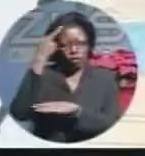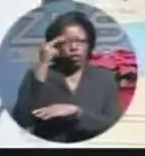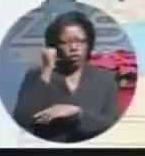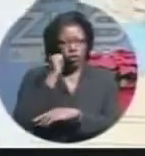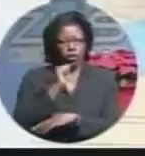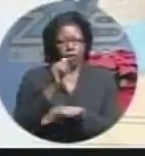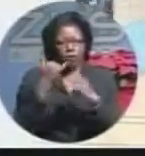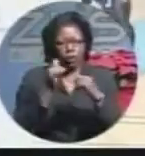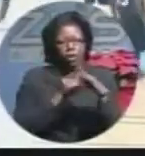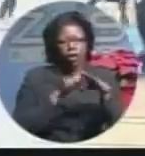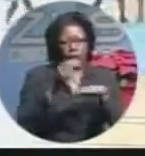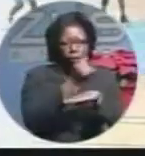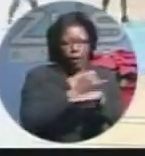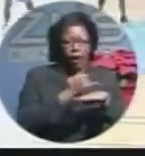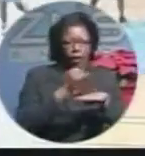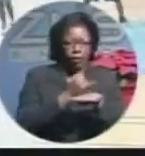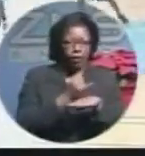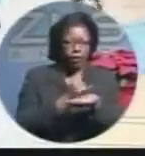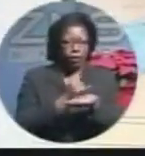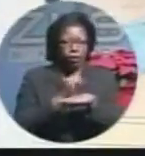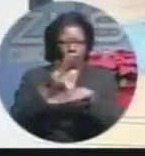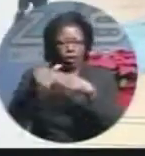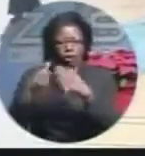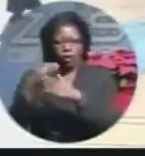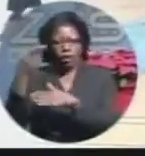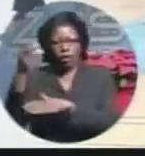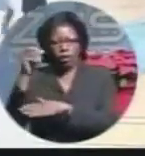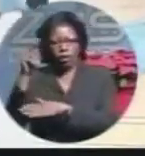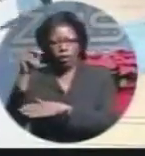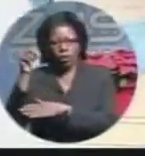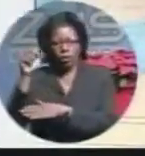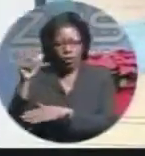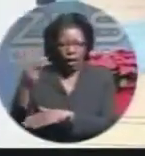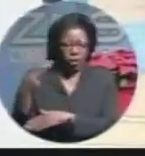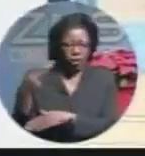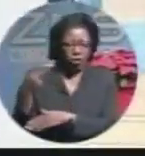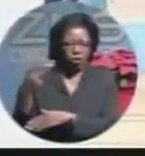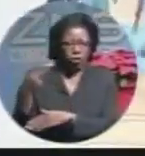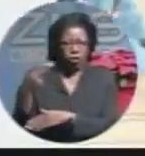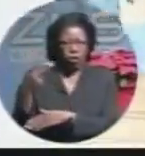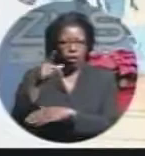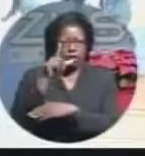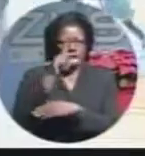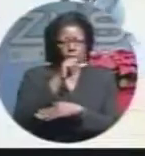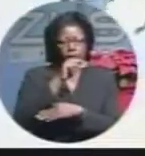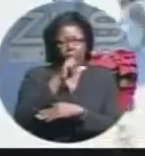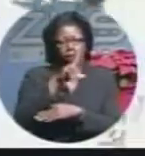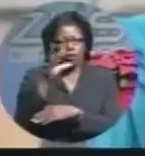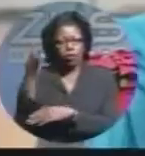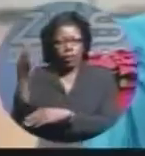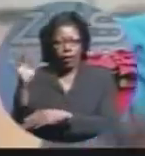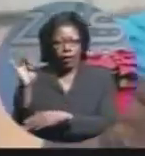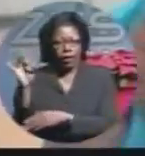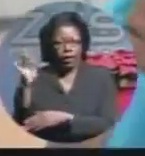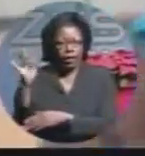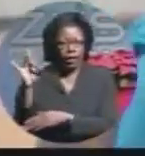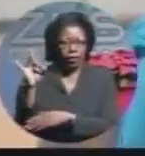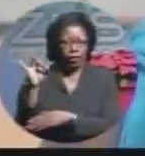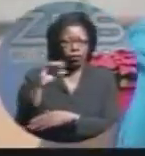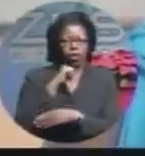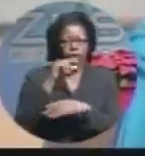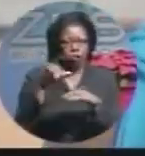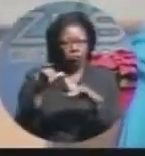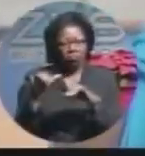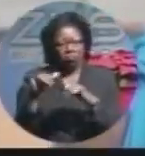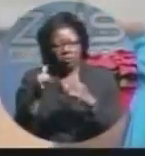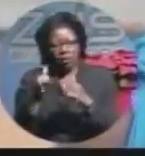play, Harbor Island put up a fight, but it was all H.O. Nash and Coach Patty Johnson, 23-18. We didn't play as we supposed